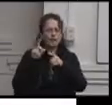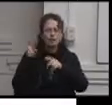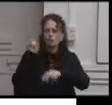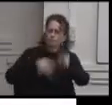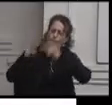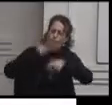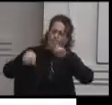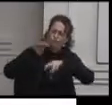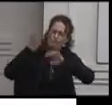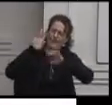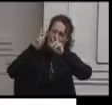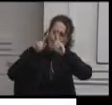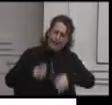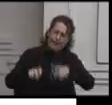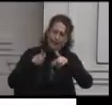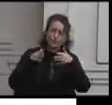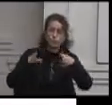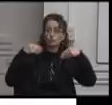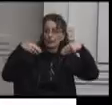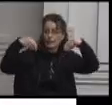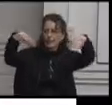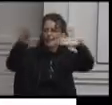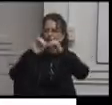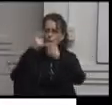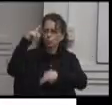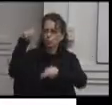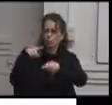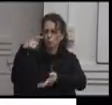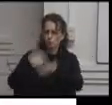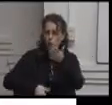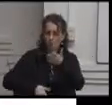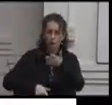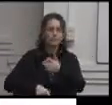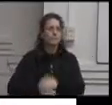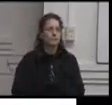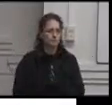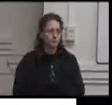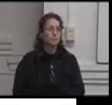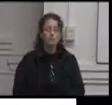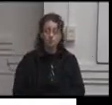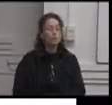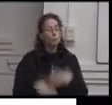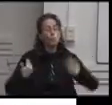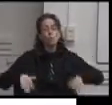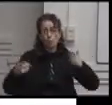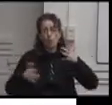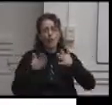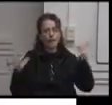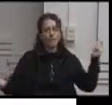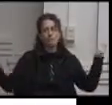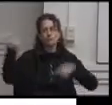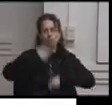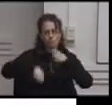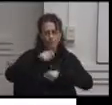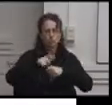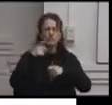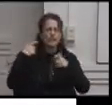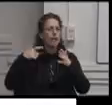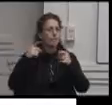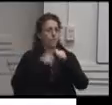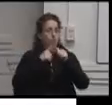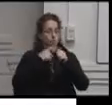to actually decrease the number of lights. And there was a big change. We did have a lot of discussion with residents and